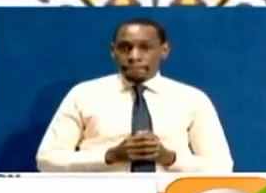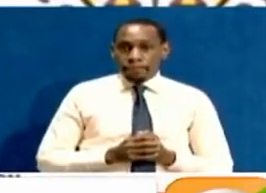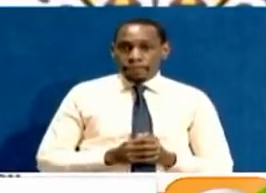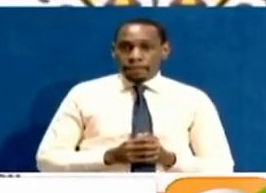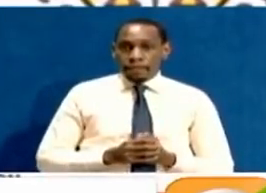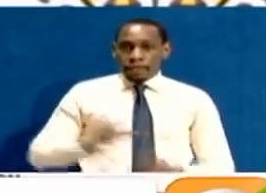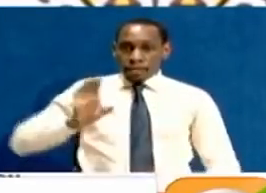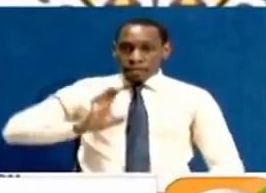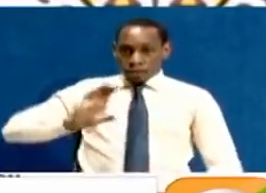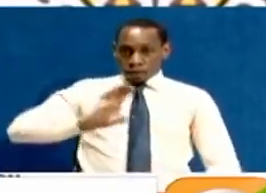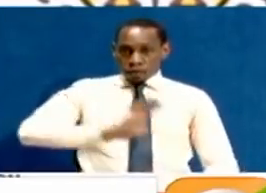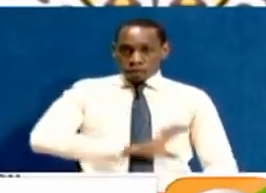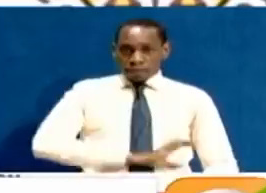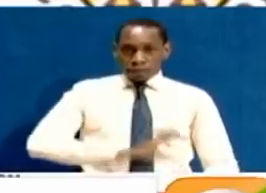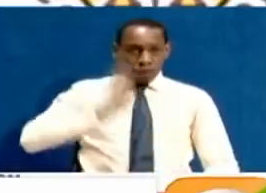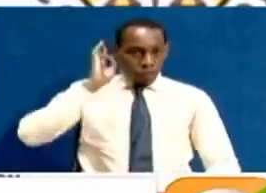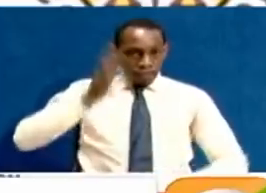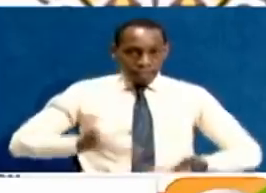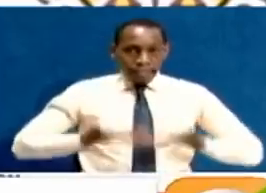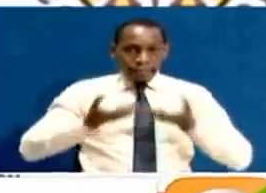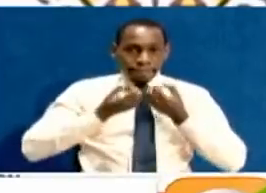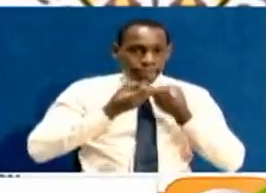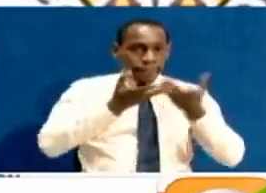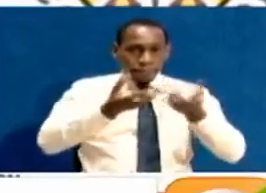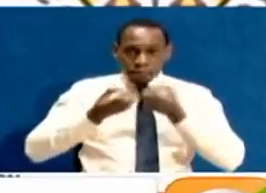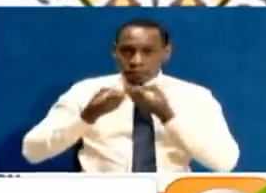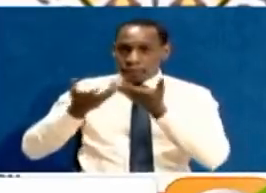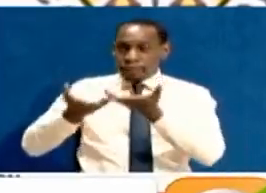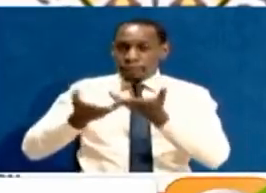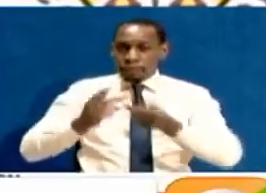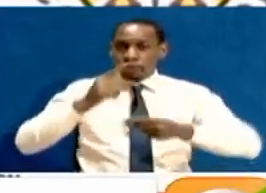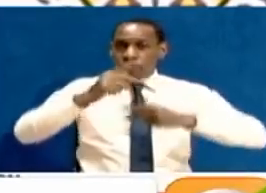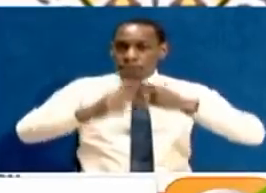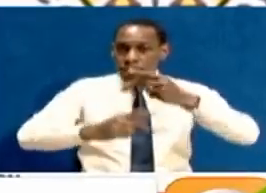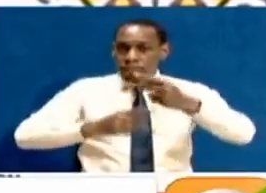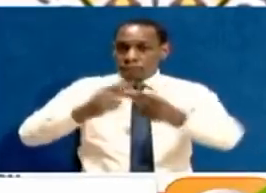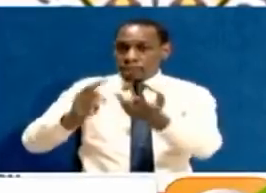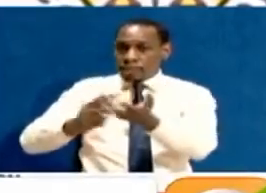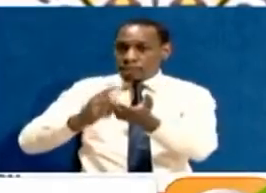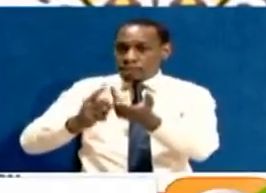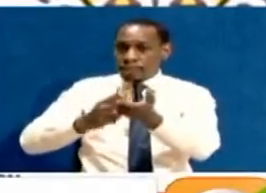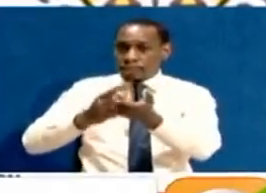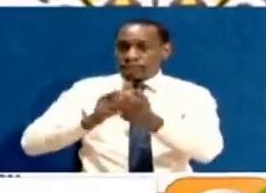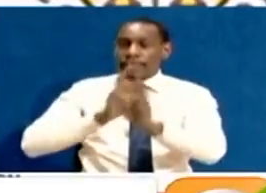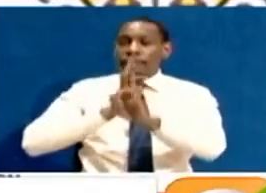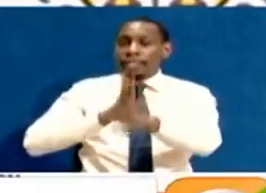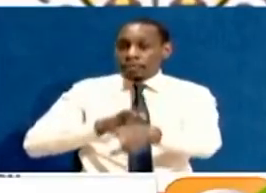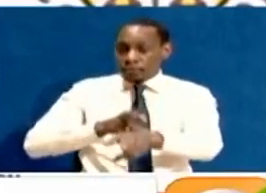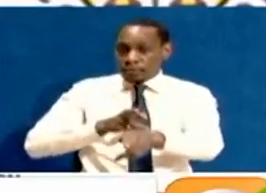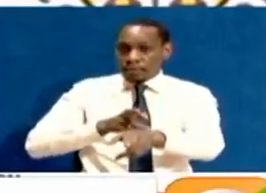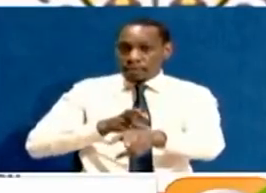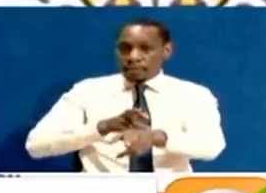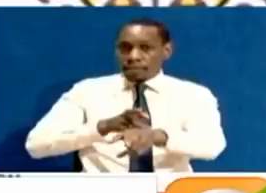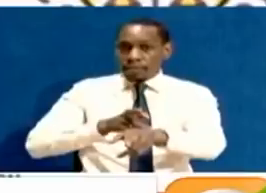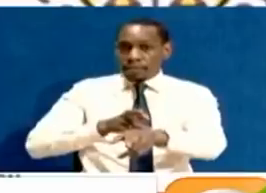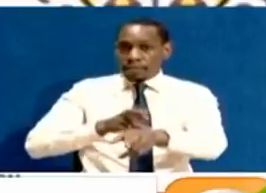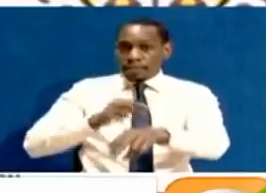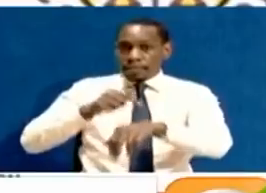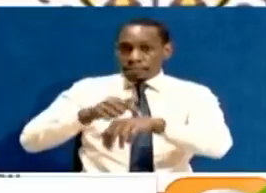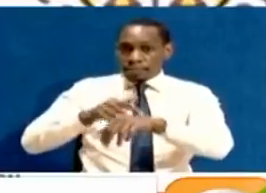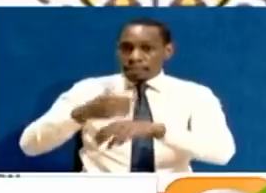The Commission will provide updates on the progress of the tallying of the results at